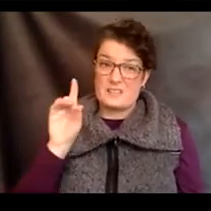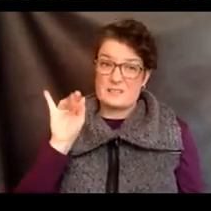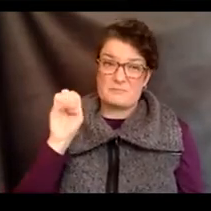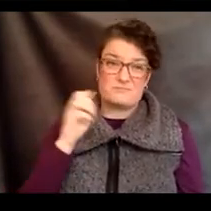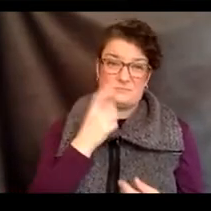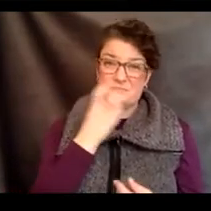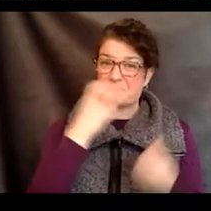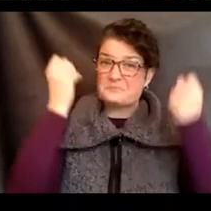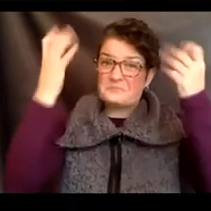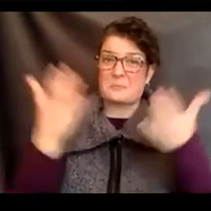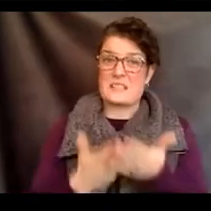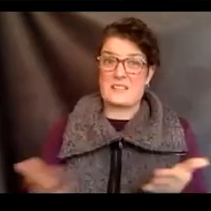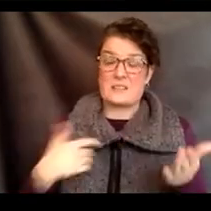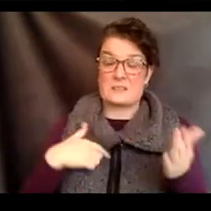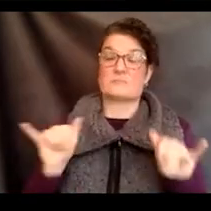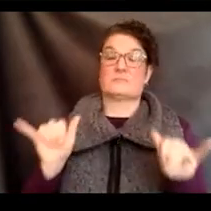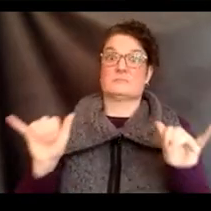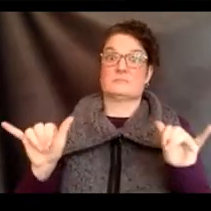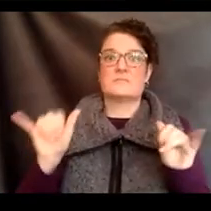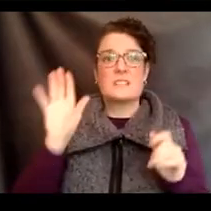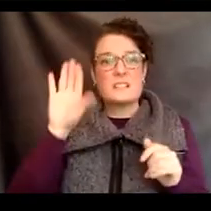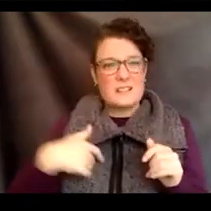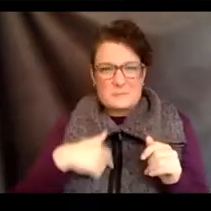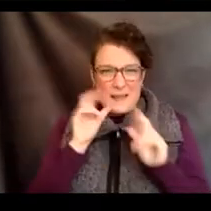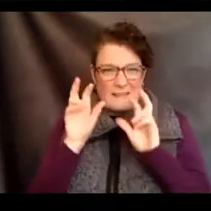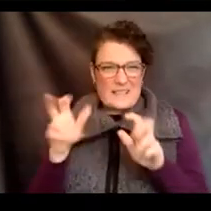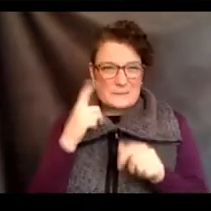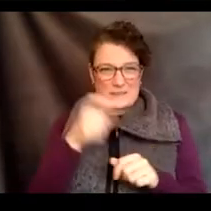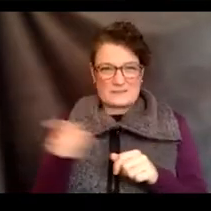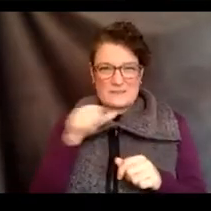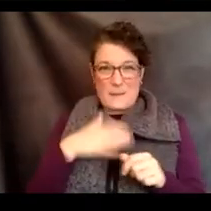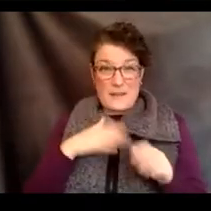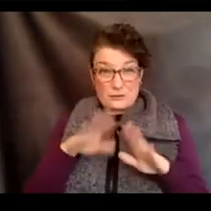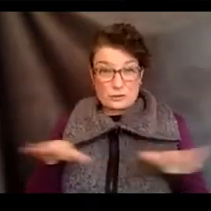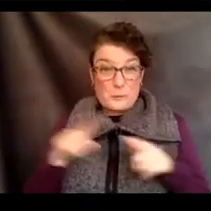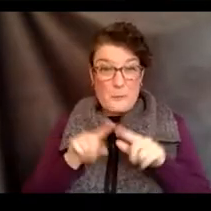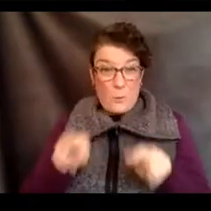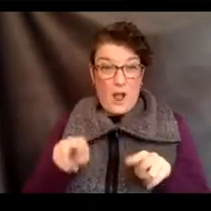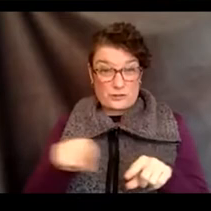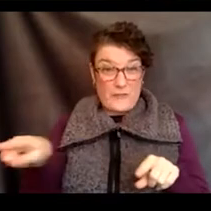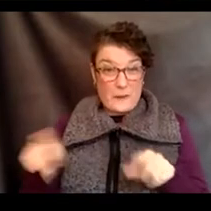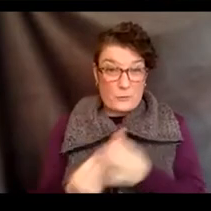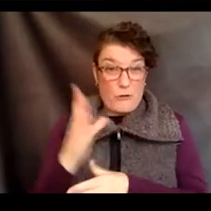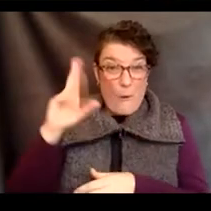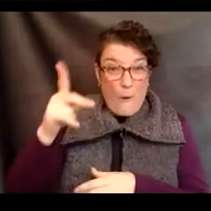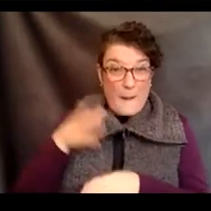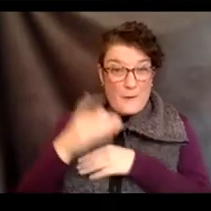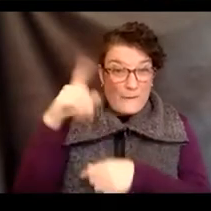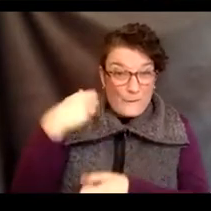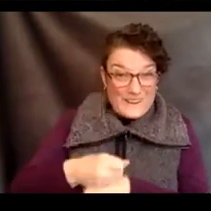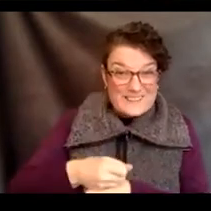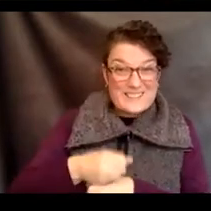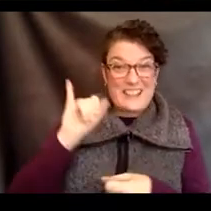watching, you know, I wasn't invested, they're not my children, but watching them grow up over 1 year, watching Ian and Sophia,